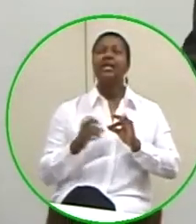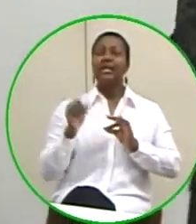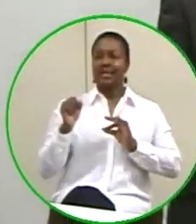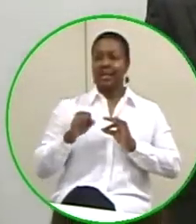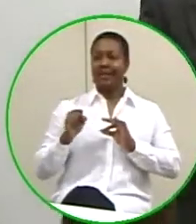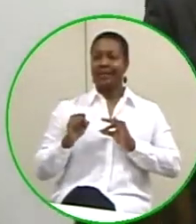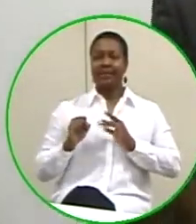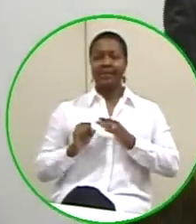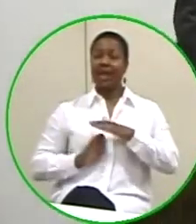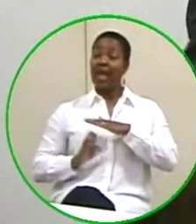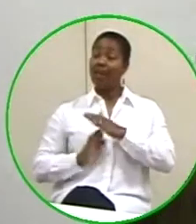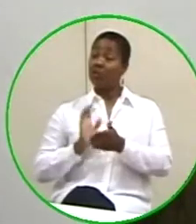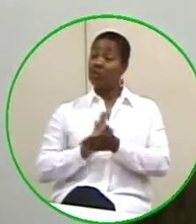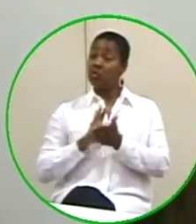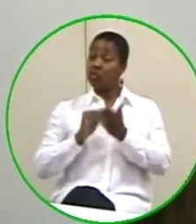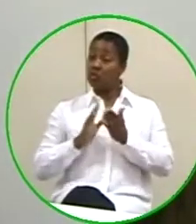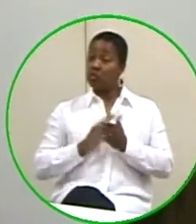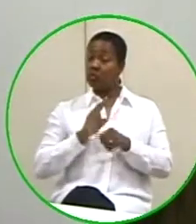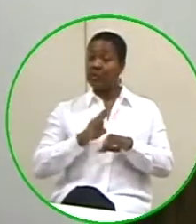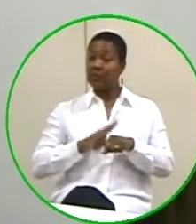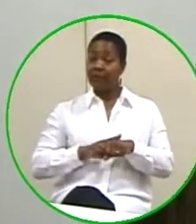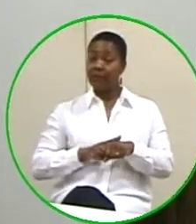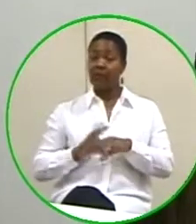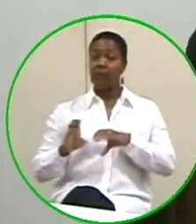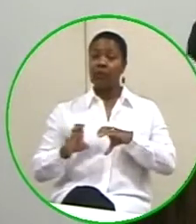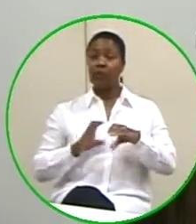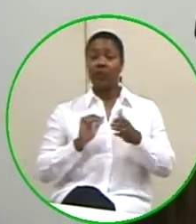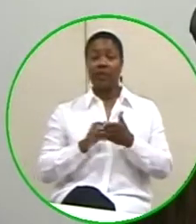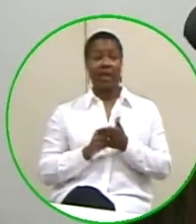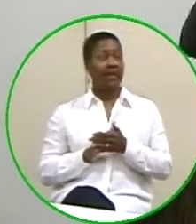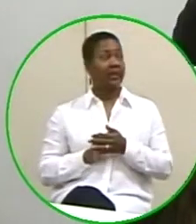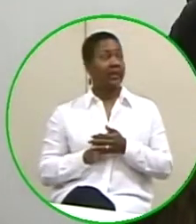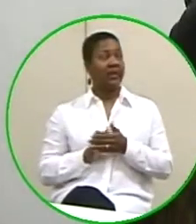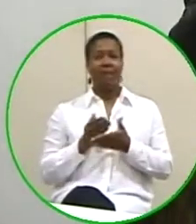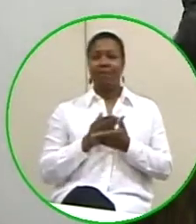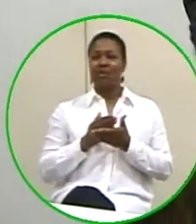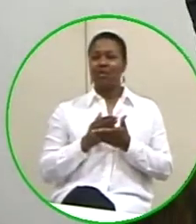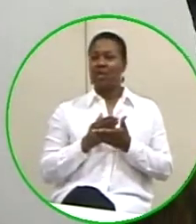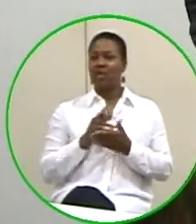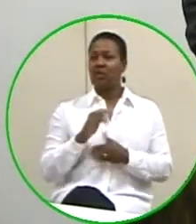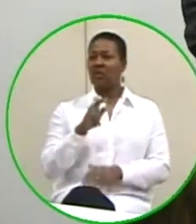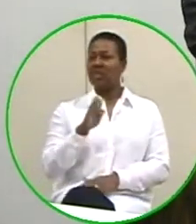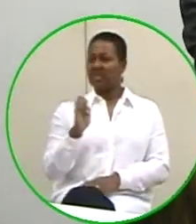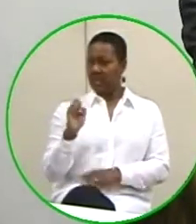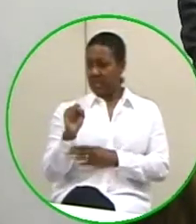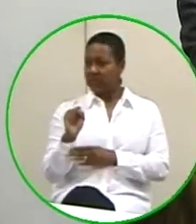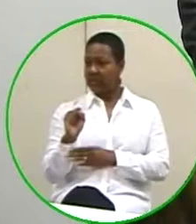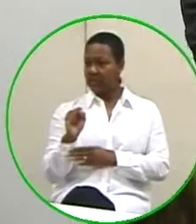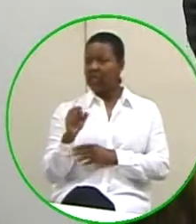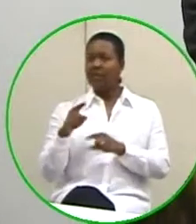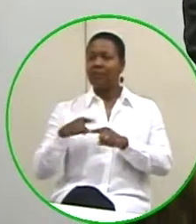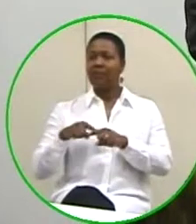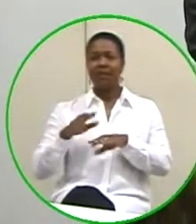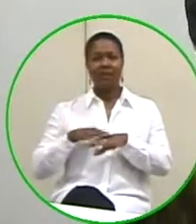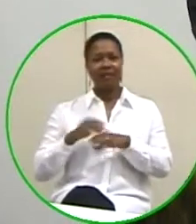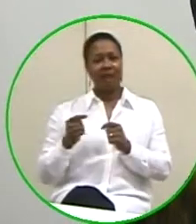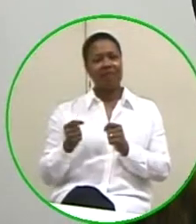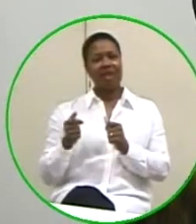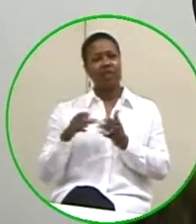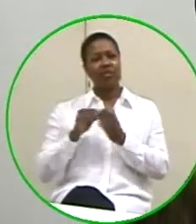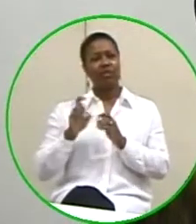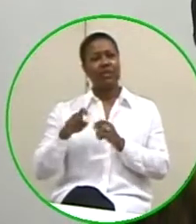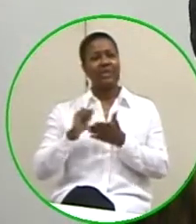Elementary school students, typically they will do it in maybe between recess. Depends on how fast the student needs that feedback.